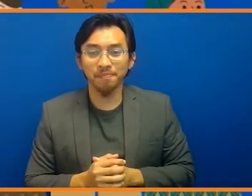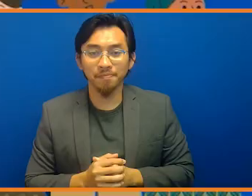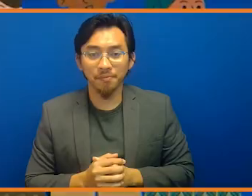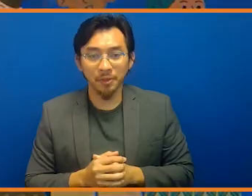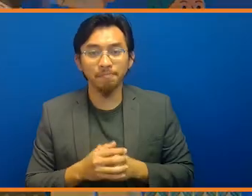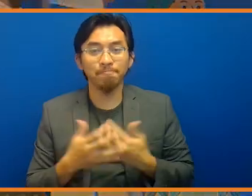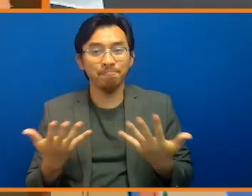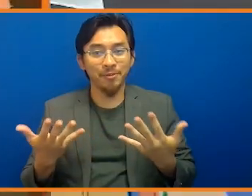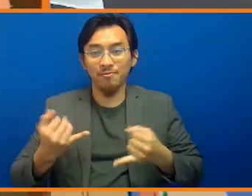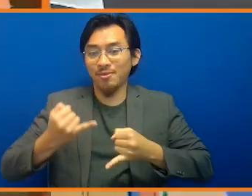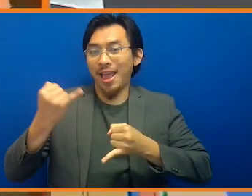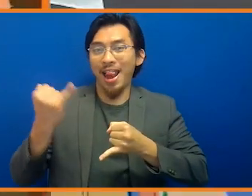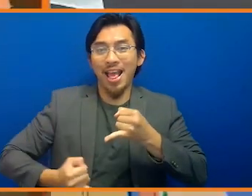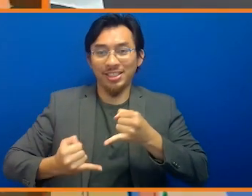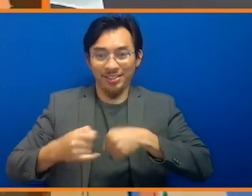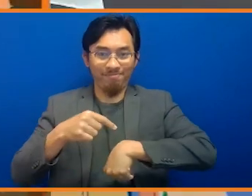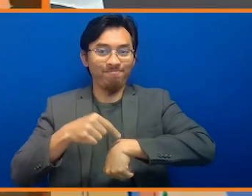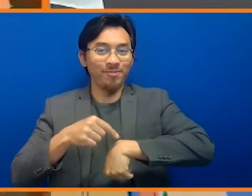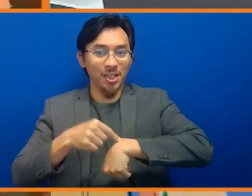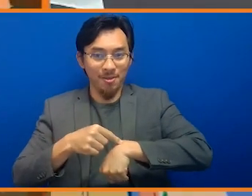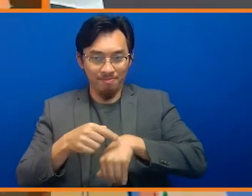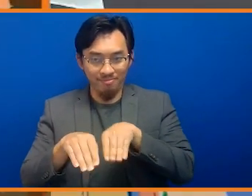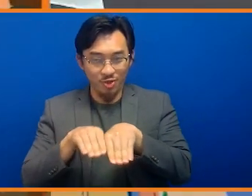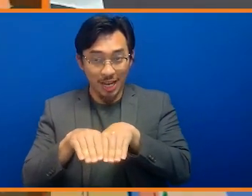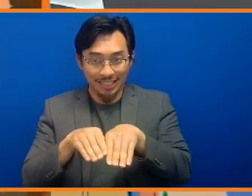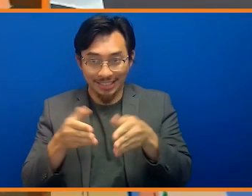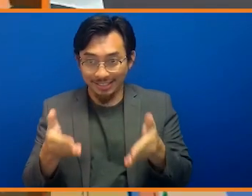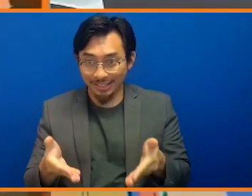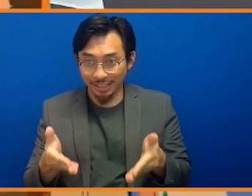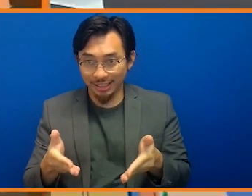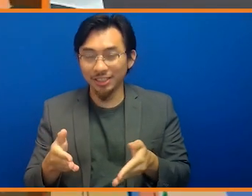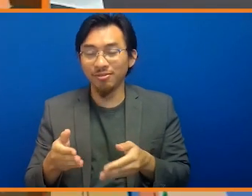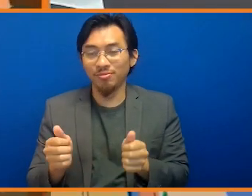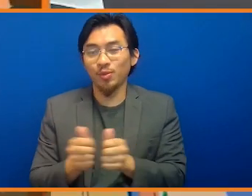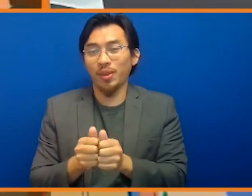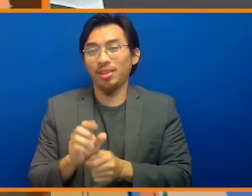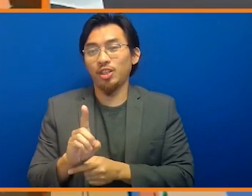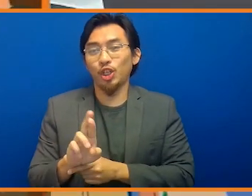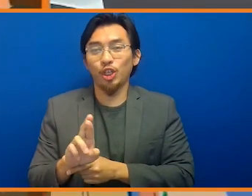for the last sessions in our training with Dr. Haekal.